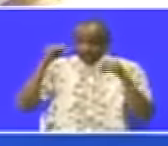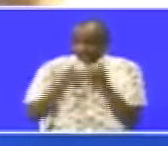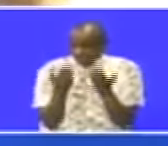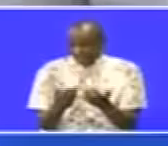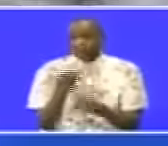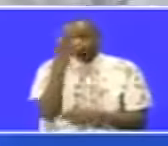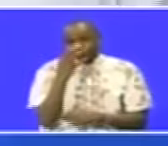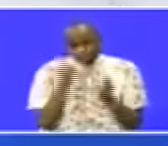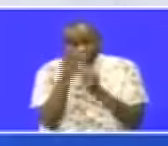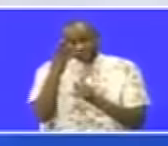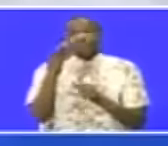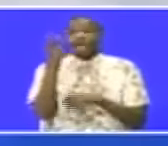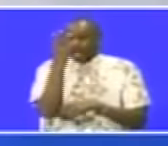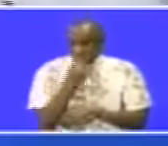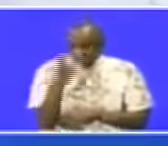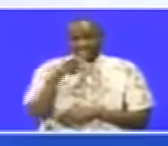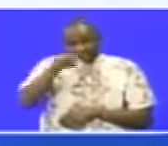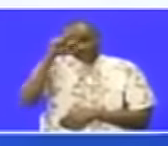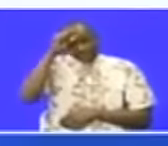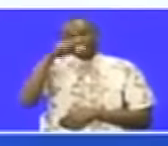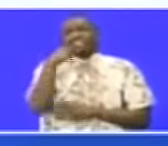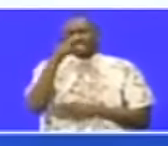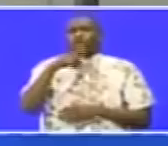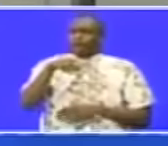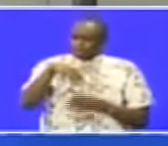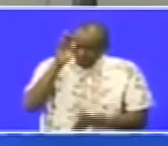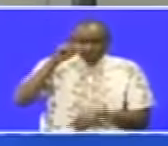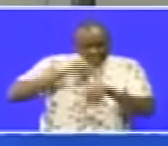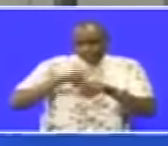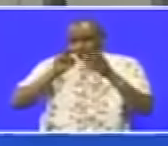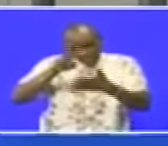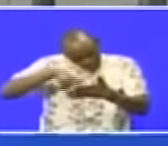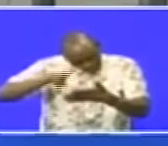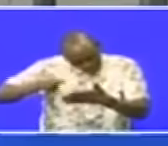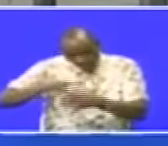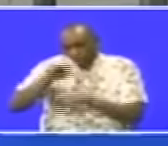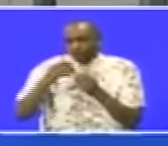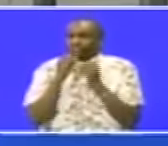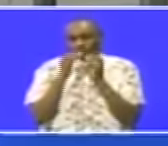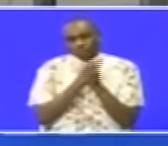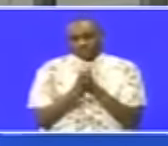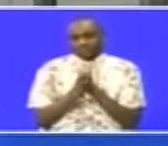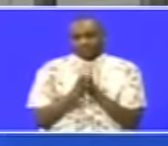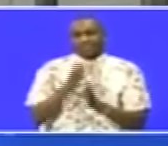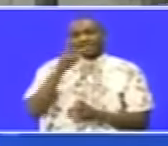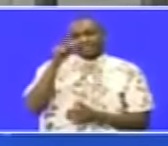of April after the government asked for more time to go through the petitioner's claims. Michelle Ngele, KTN News.